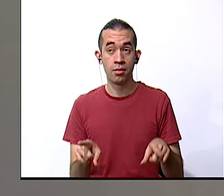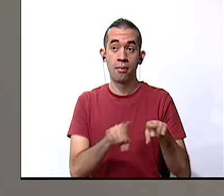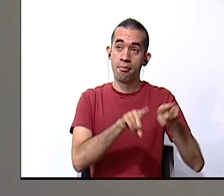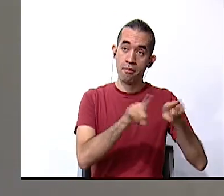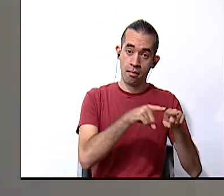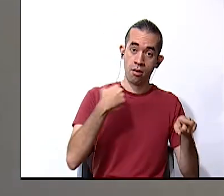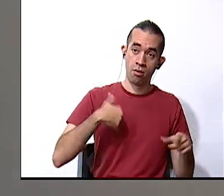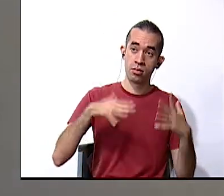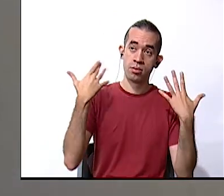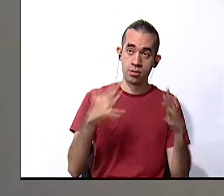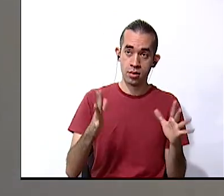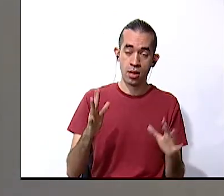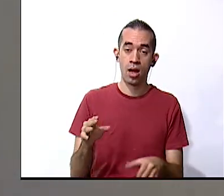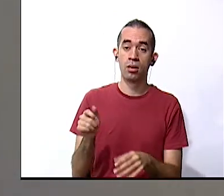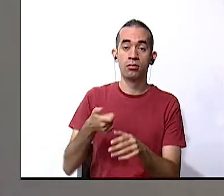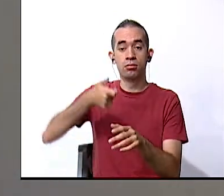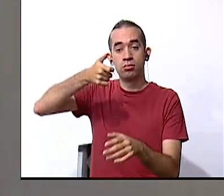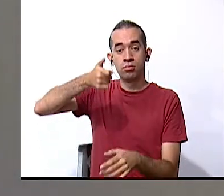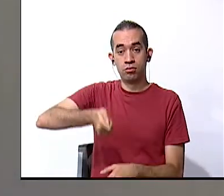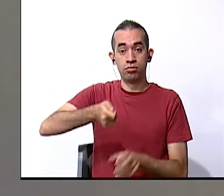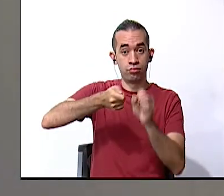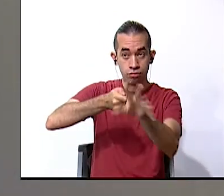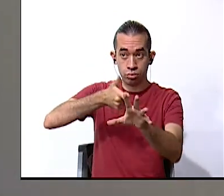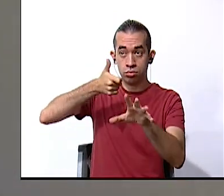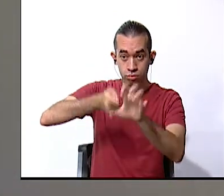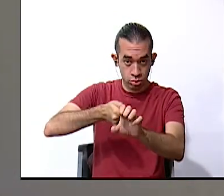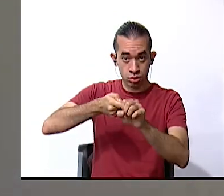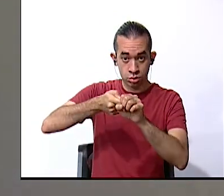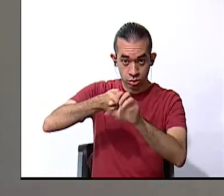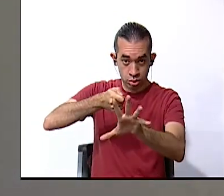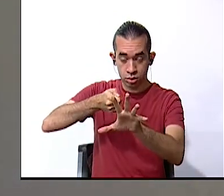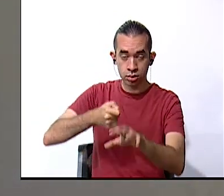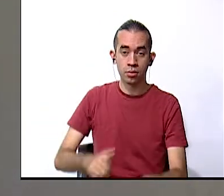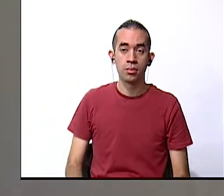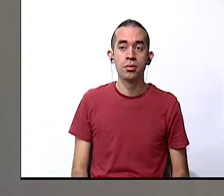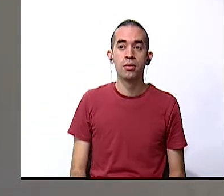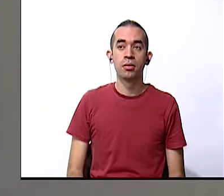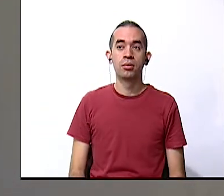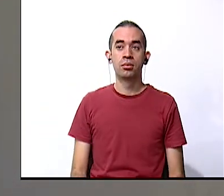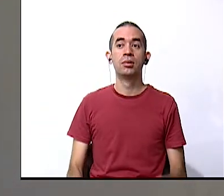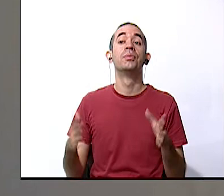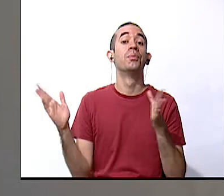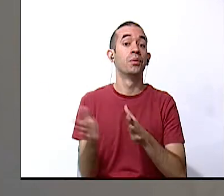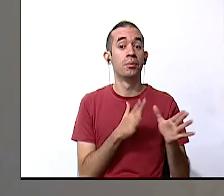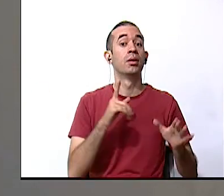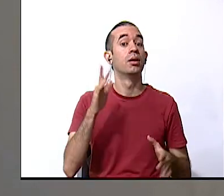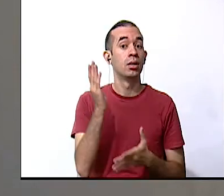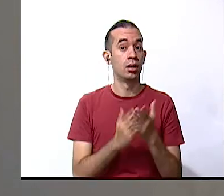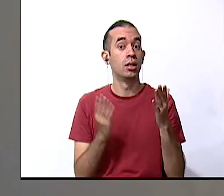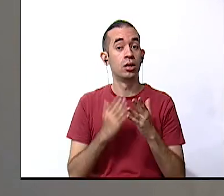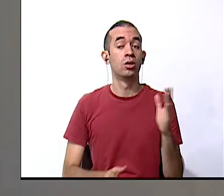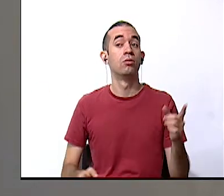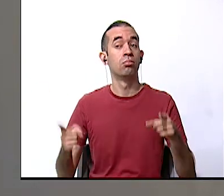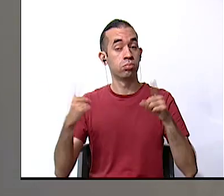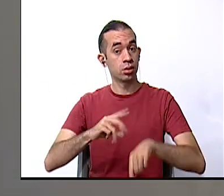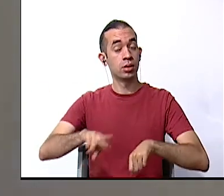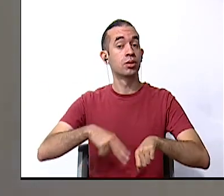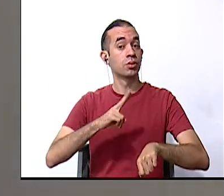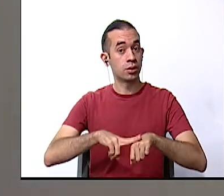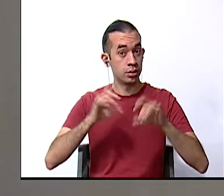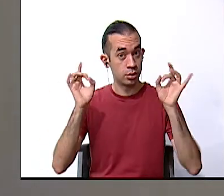puts a flashlight in the emergency kit. Let's be prepared in case of a national